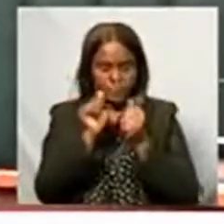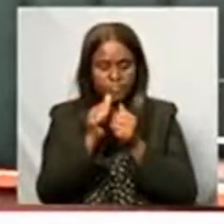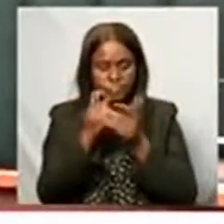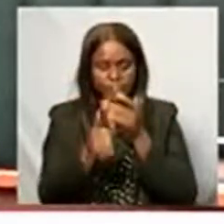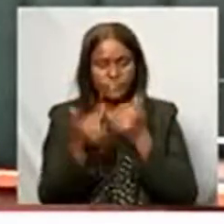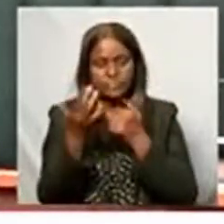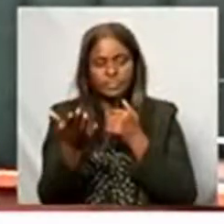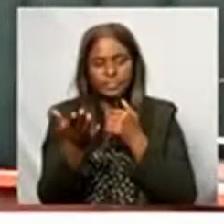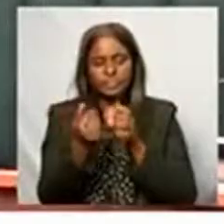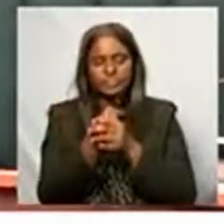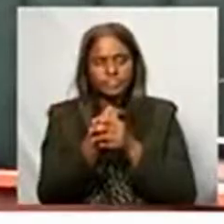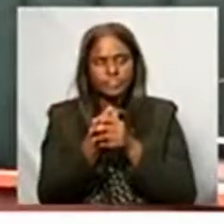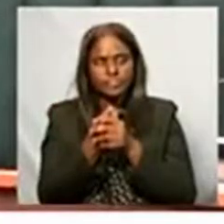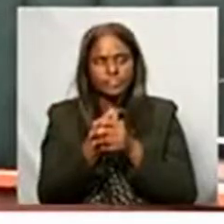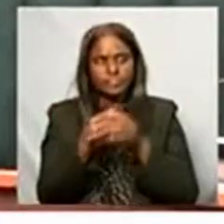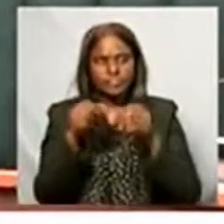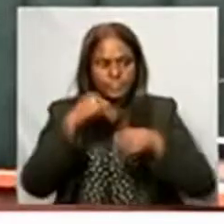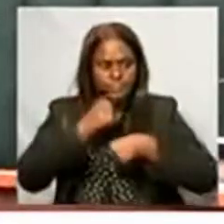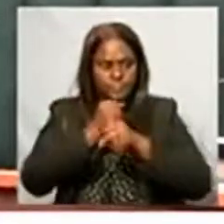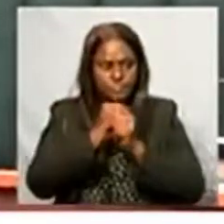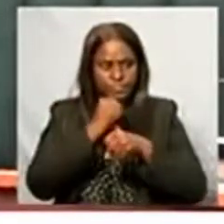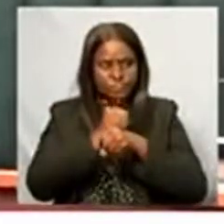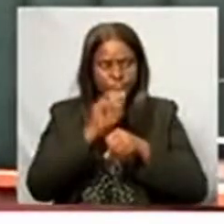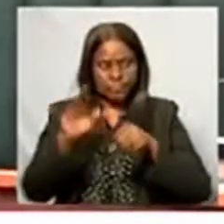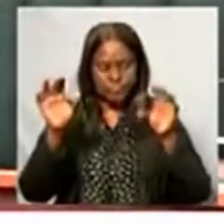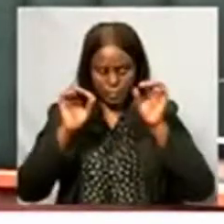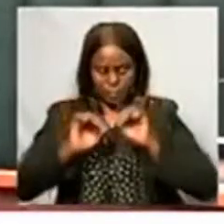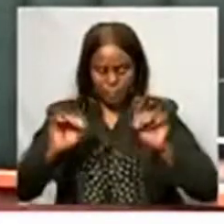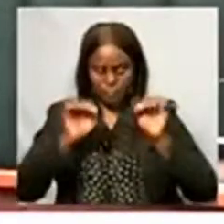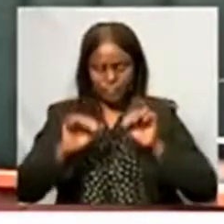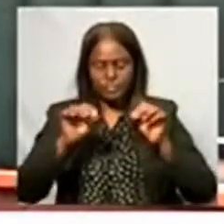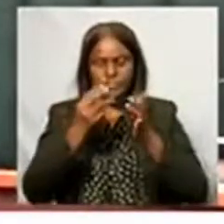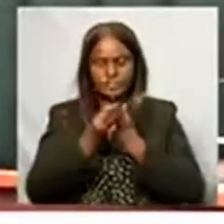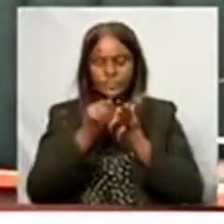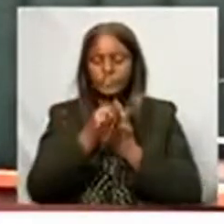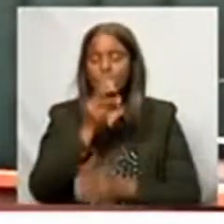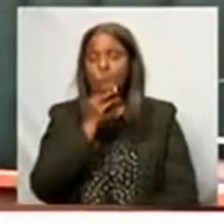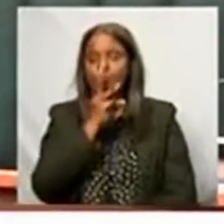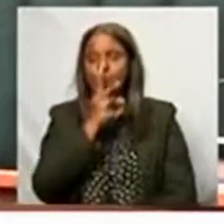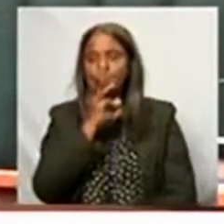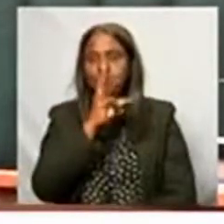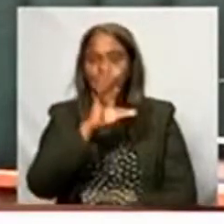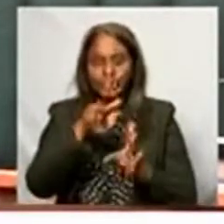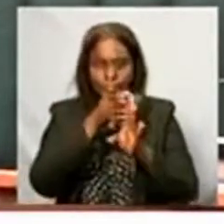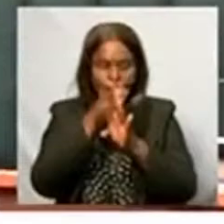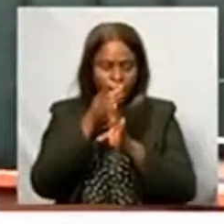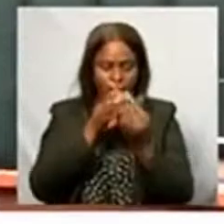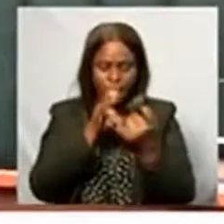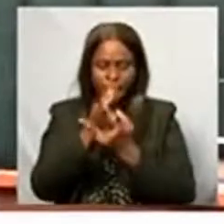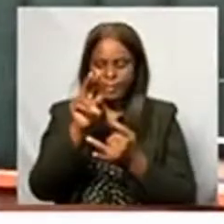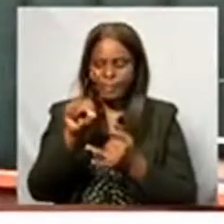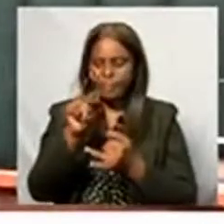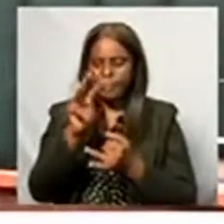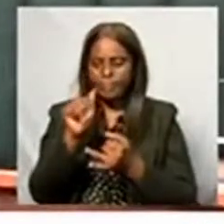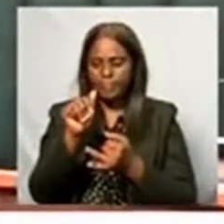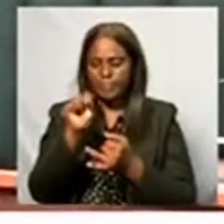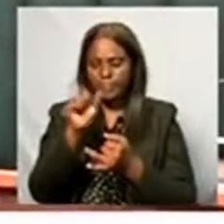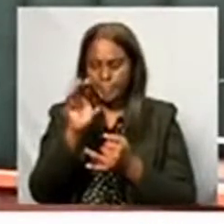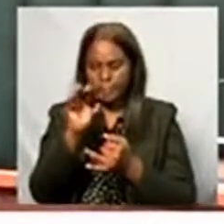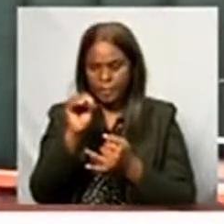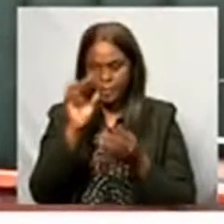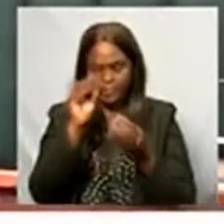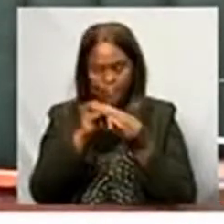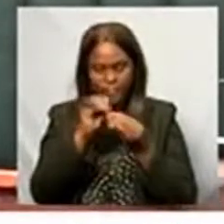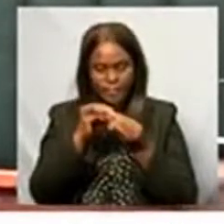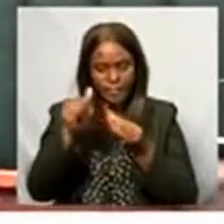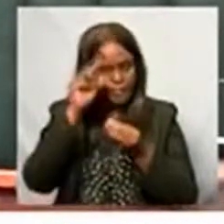and enforcement of non-revenue water targets through NWASCO. Furthermore, the